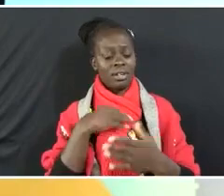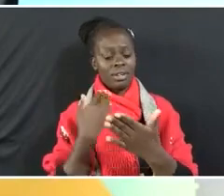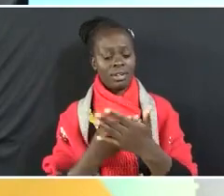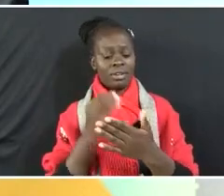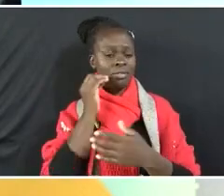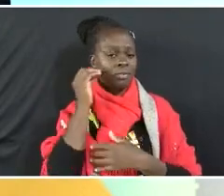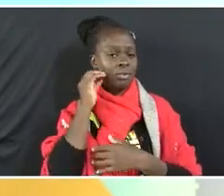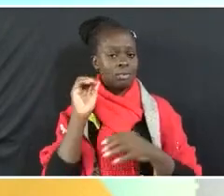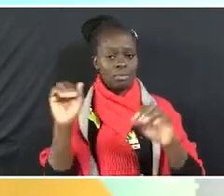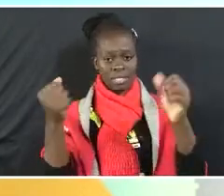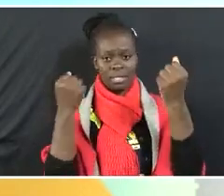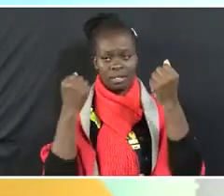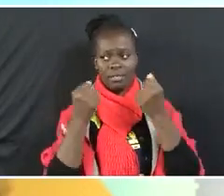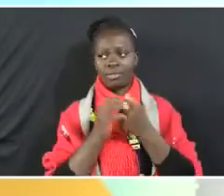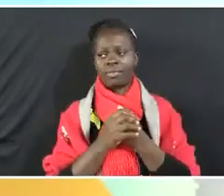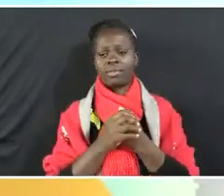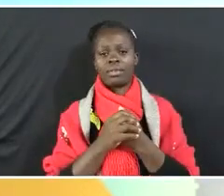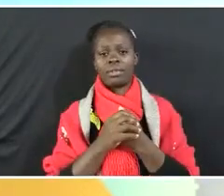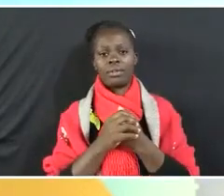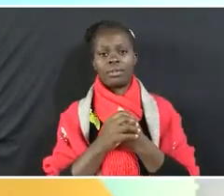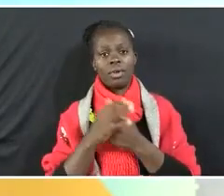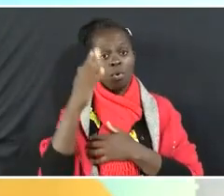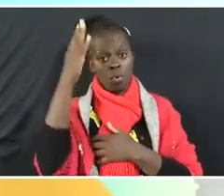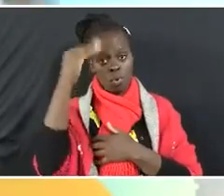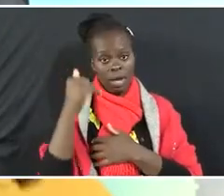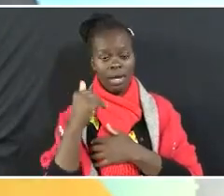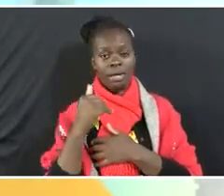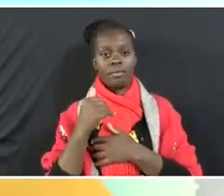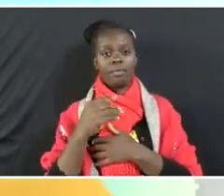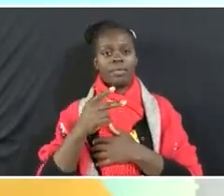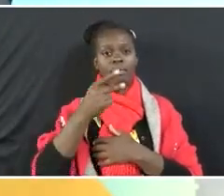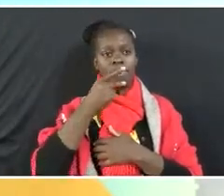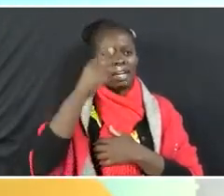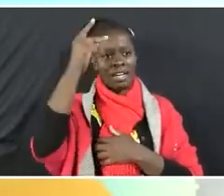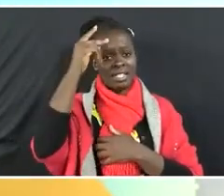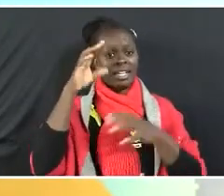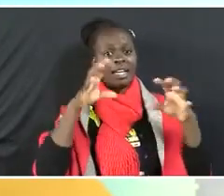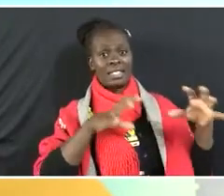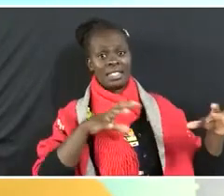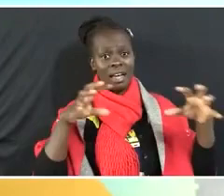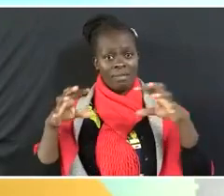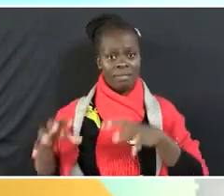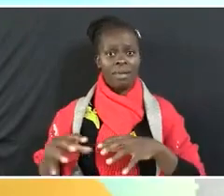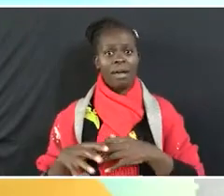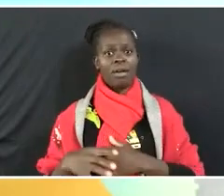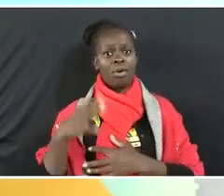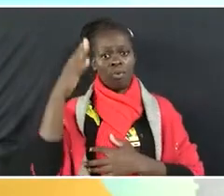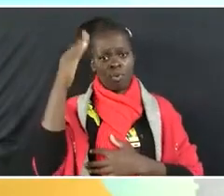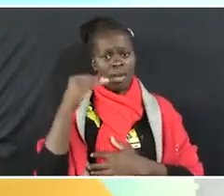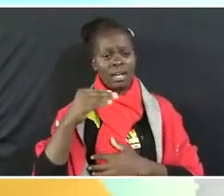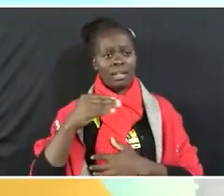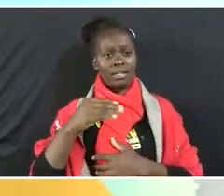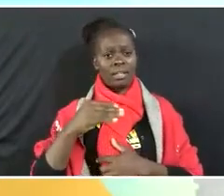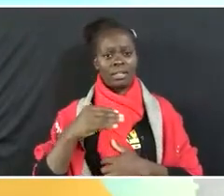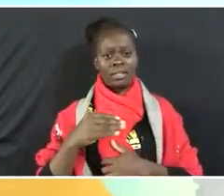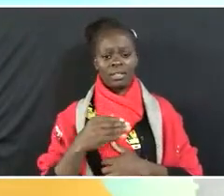worry. Because their parents who are suffering because they long to see their